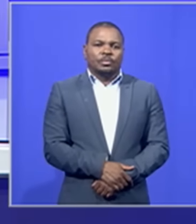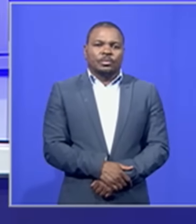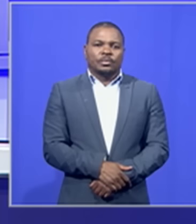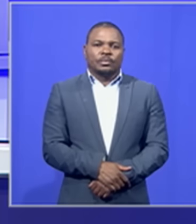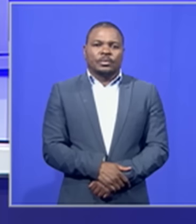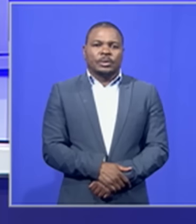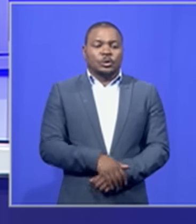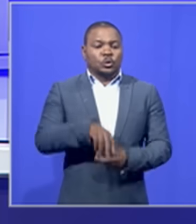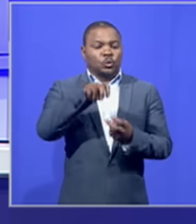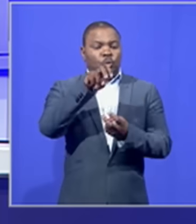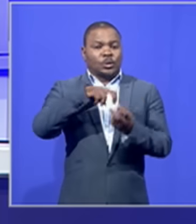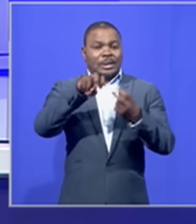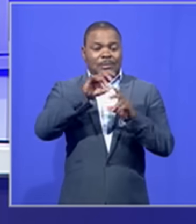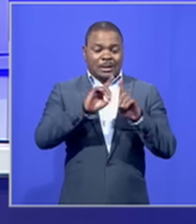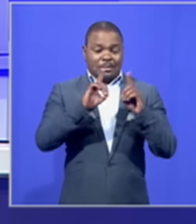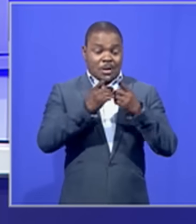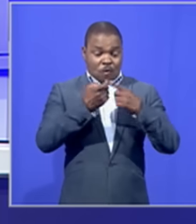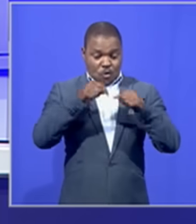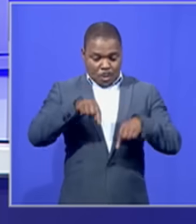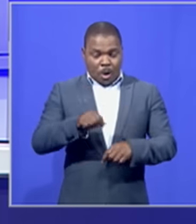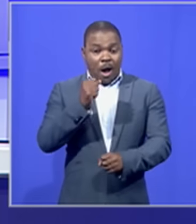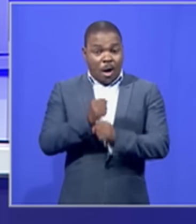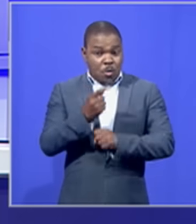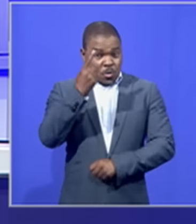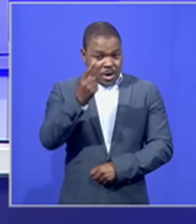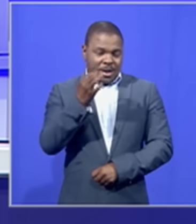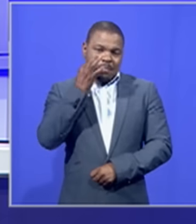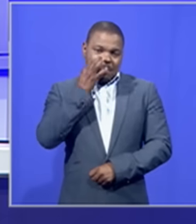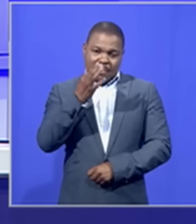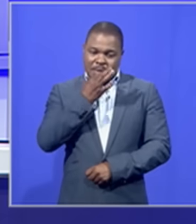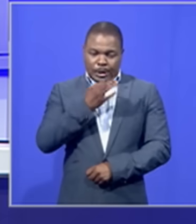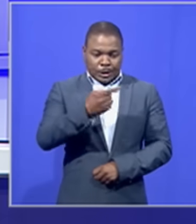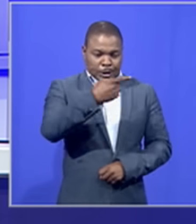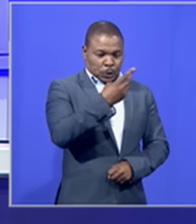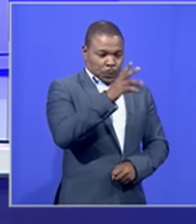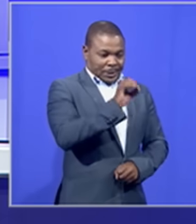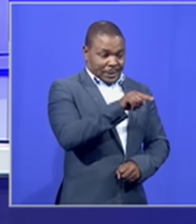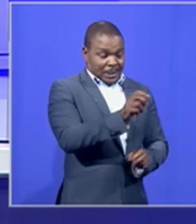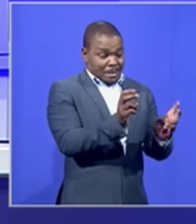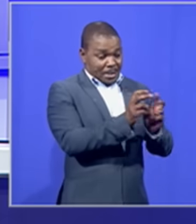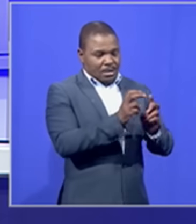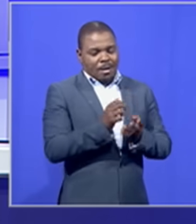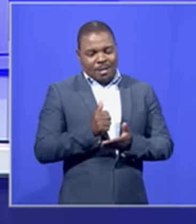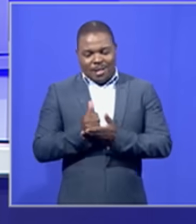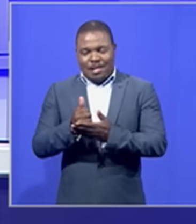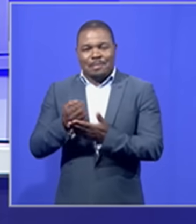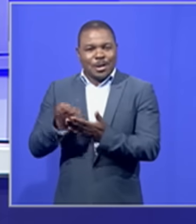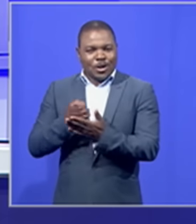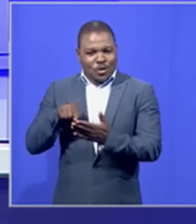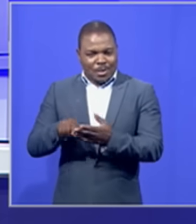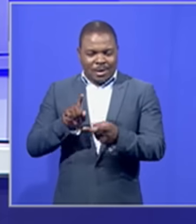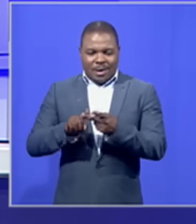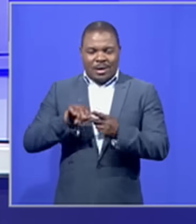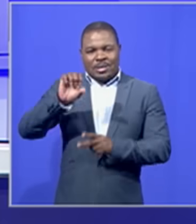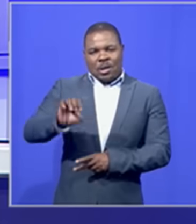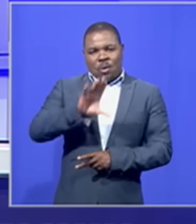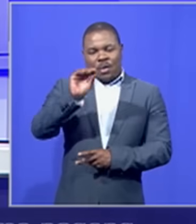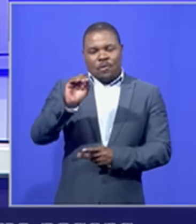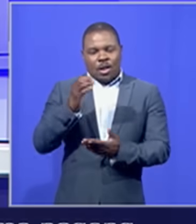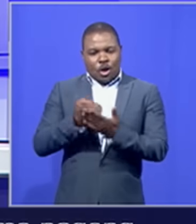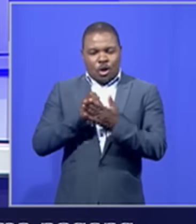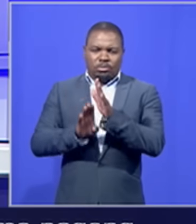Lefapha la bojanala mo Gauteng le tlhalosa fa kopano kgolo ya G20 e tlile go ka tokafatsa ikonomi ya profense le naga ka